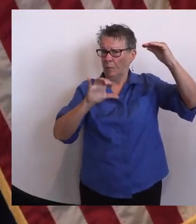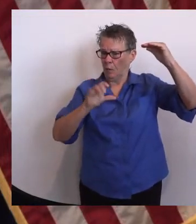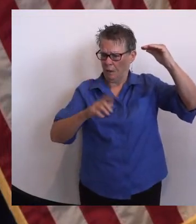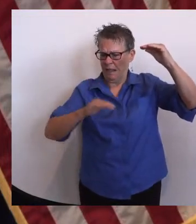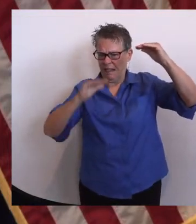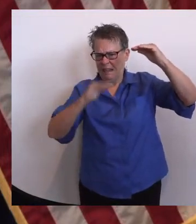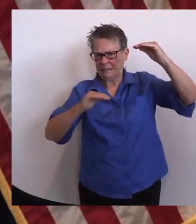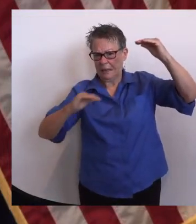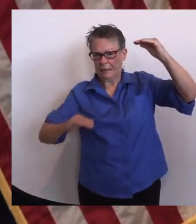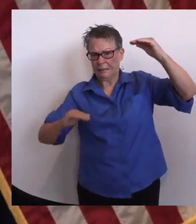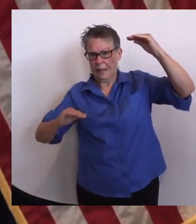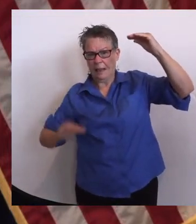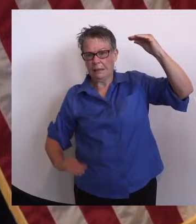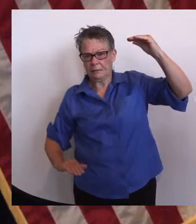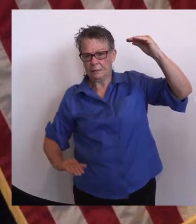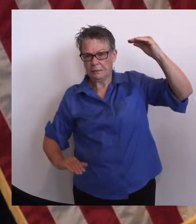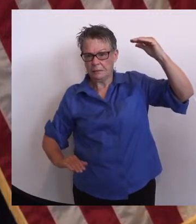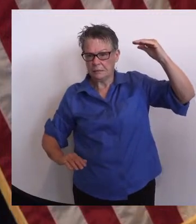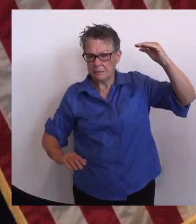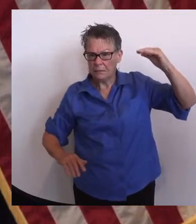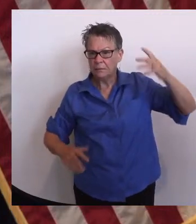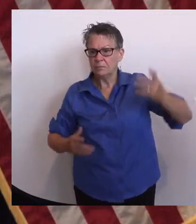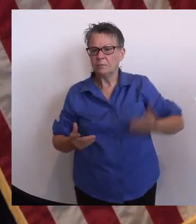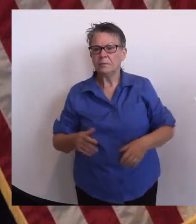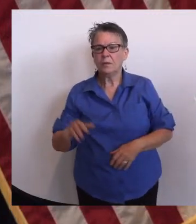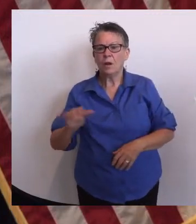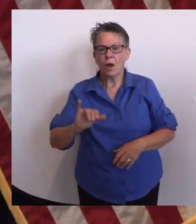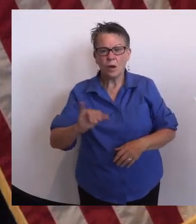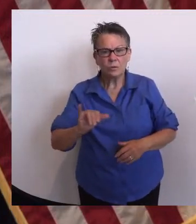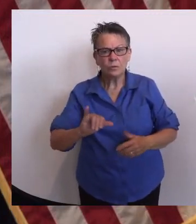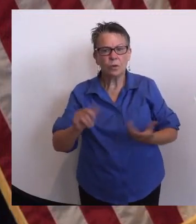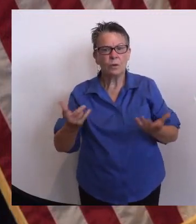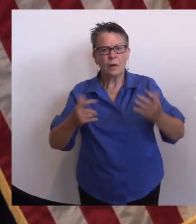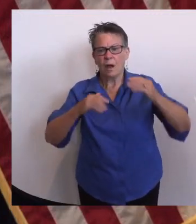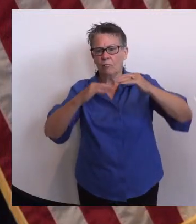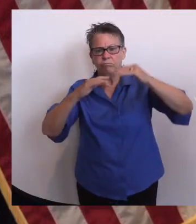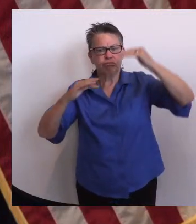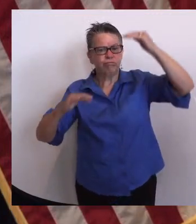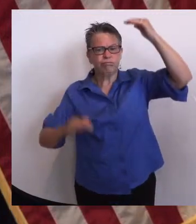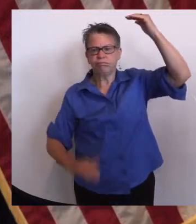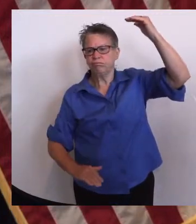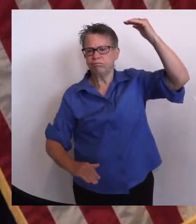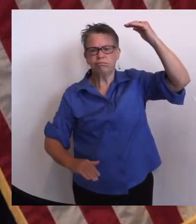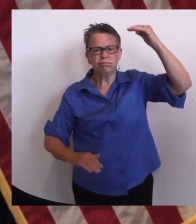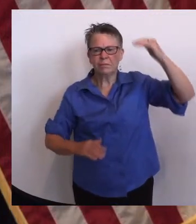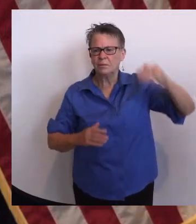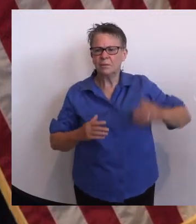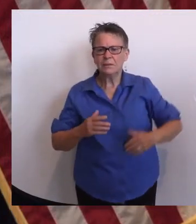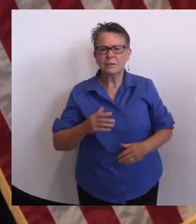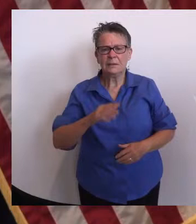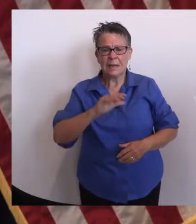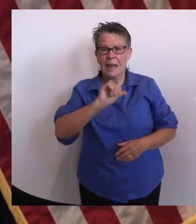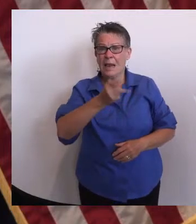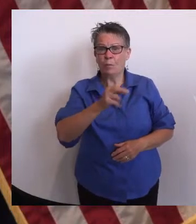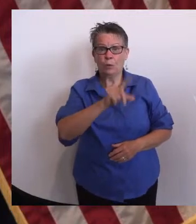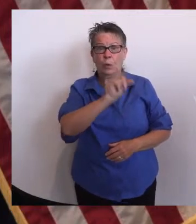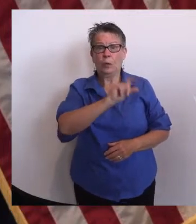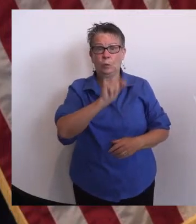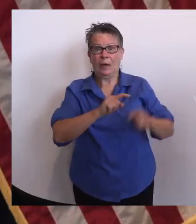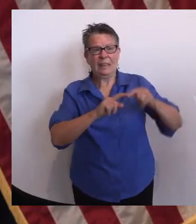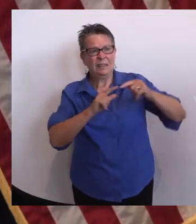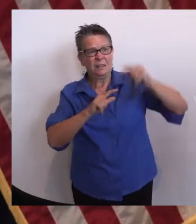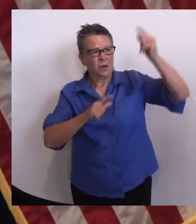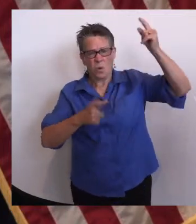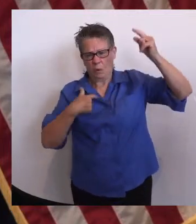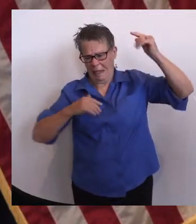were in April of 2020. So we keep an eye on it. It is a 20% increase over the last